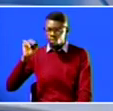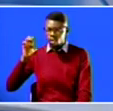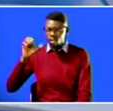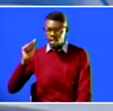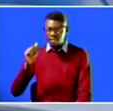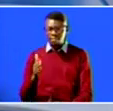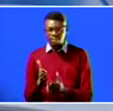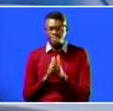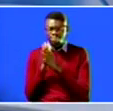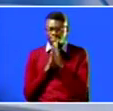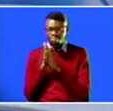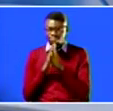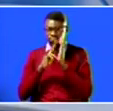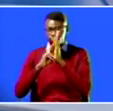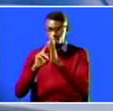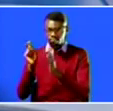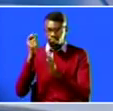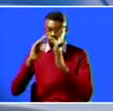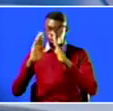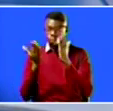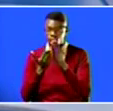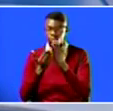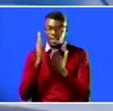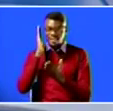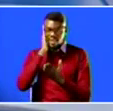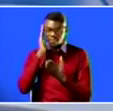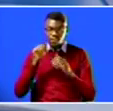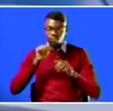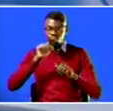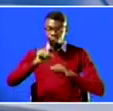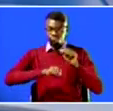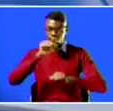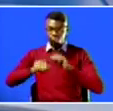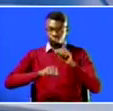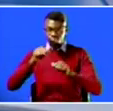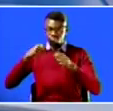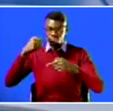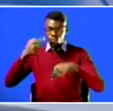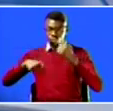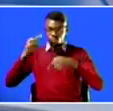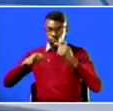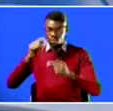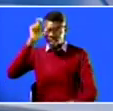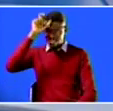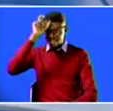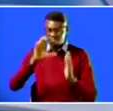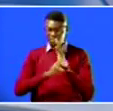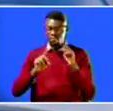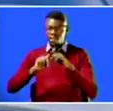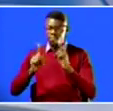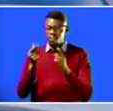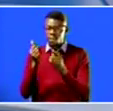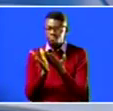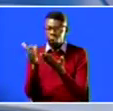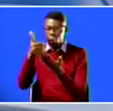to represent Kenya in the upcoming World Deaf Cycling Championship in Turkey. She cannot raise money for her